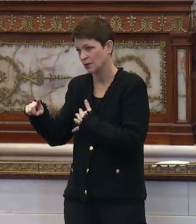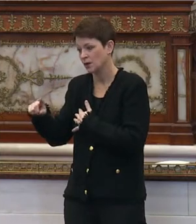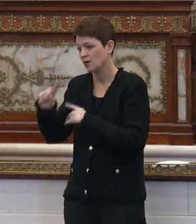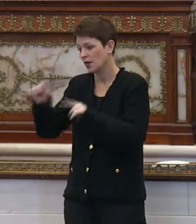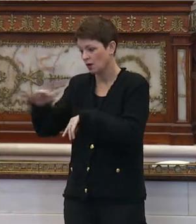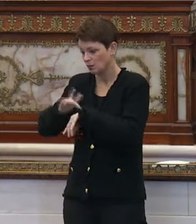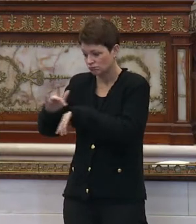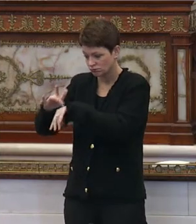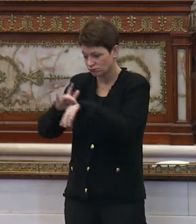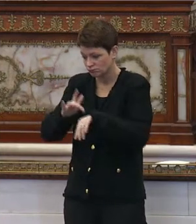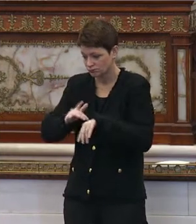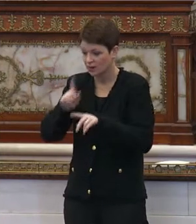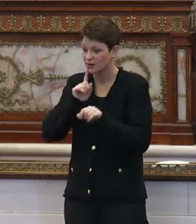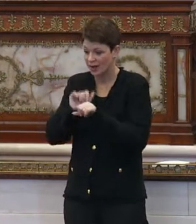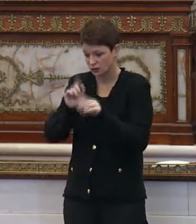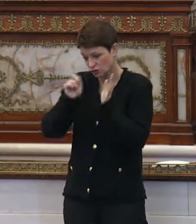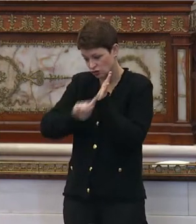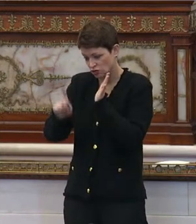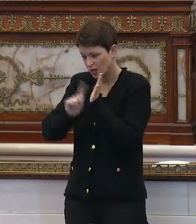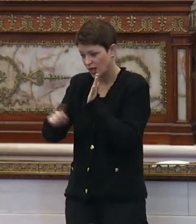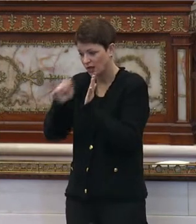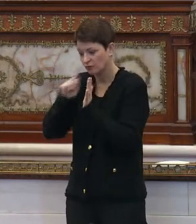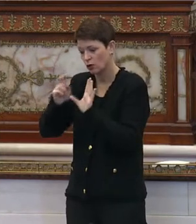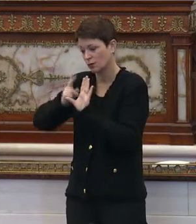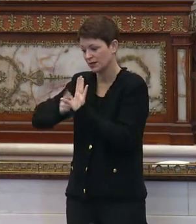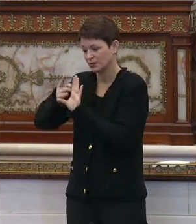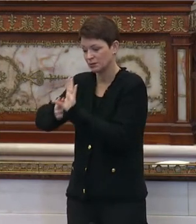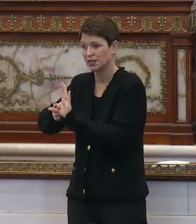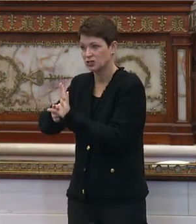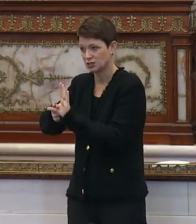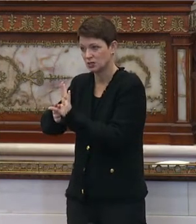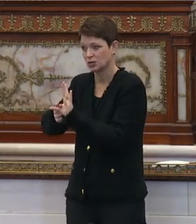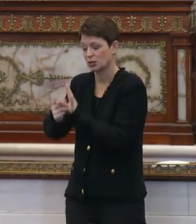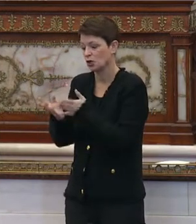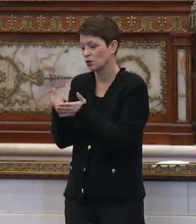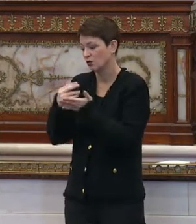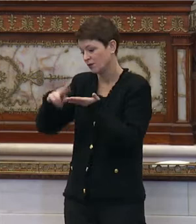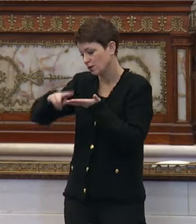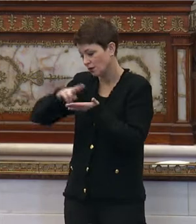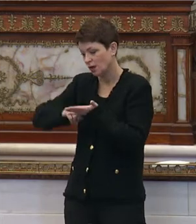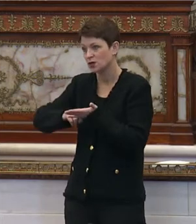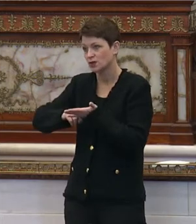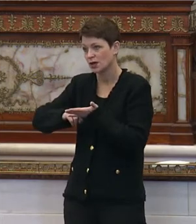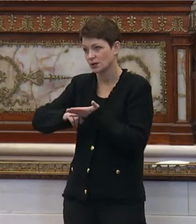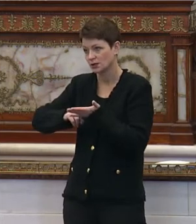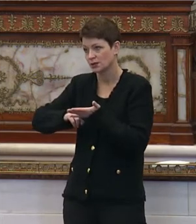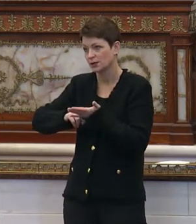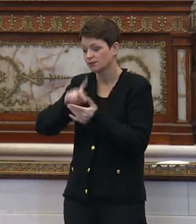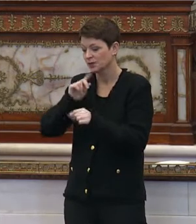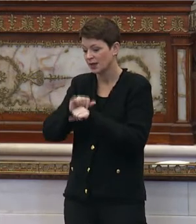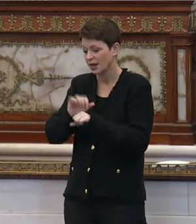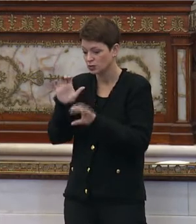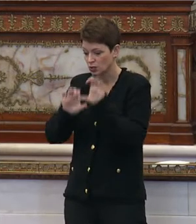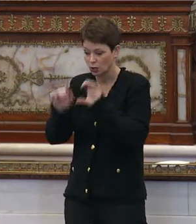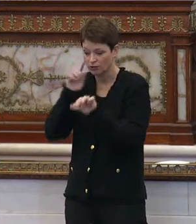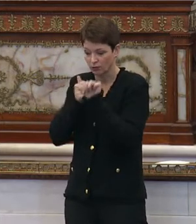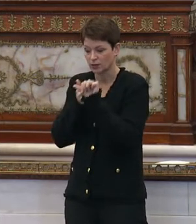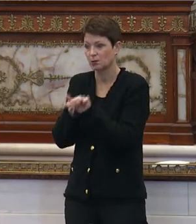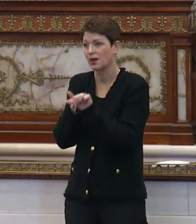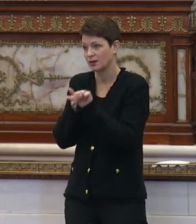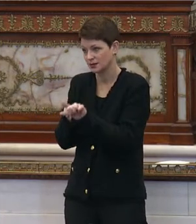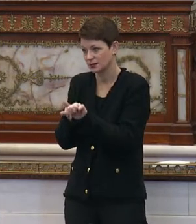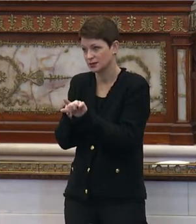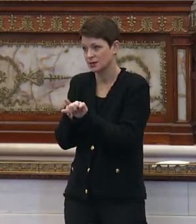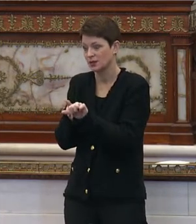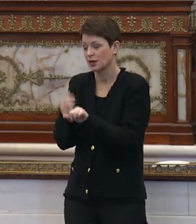sites and actually check for participation, go review the contracts and actually look for compliance.